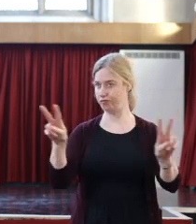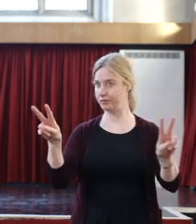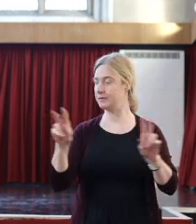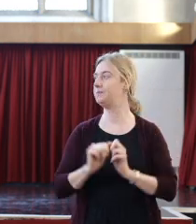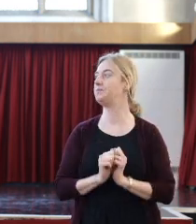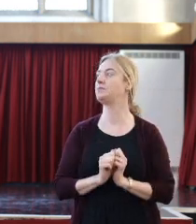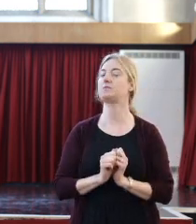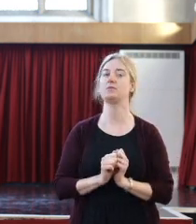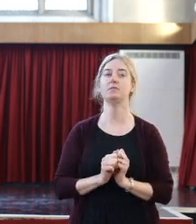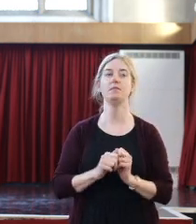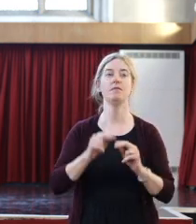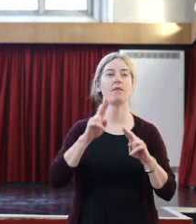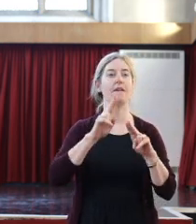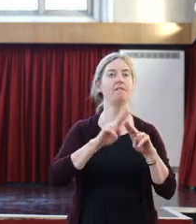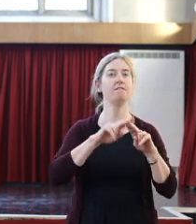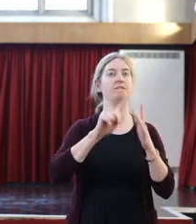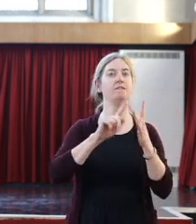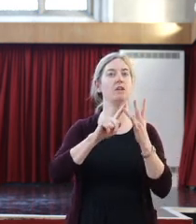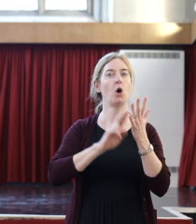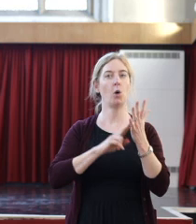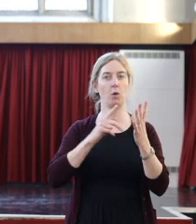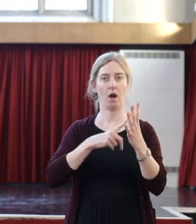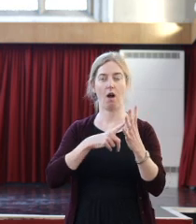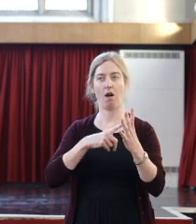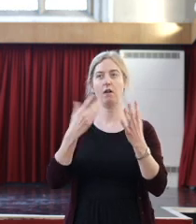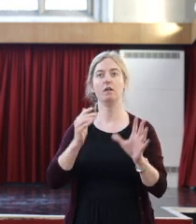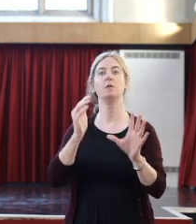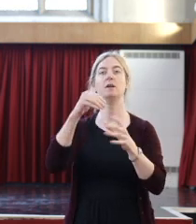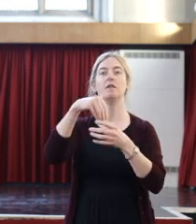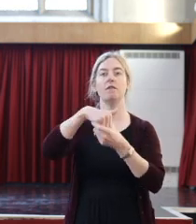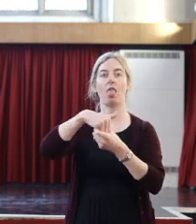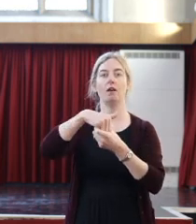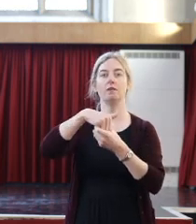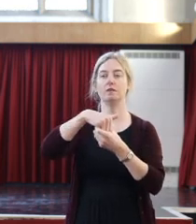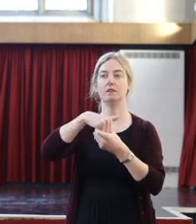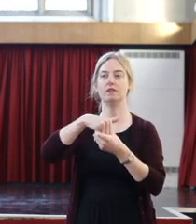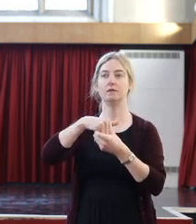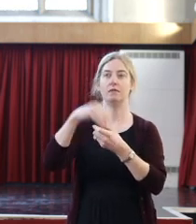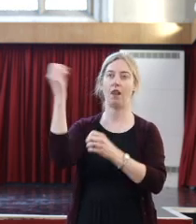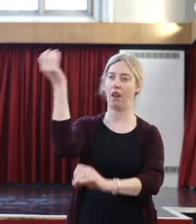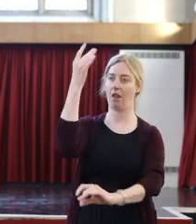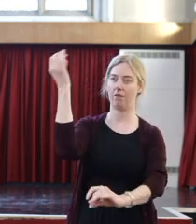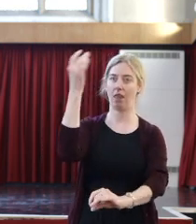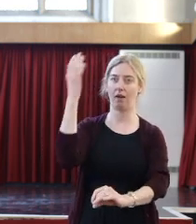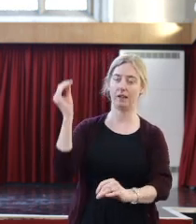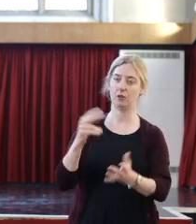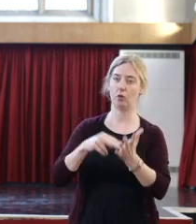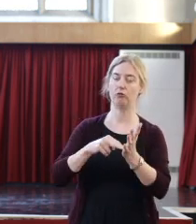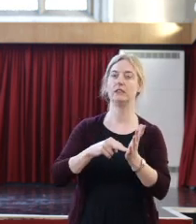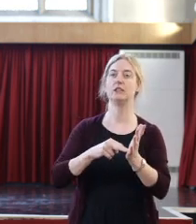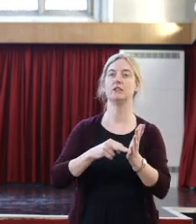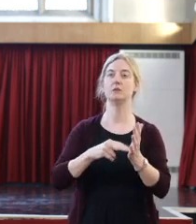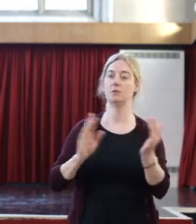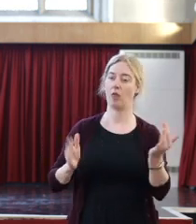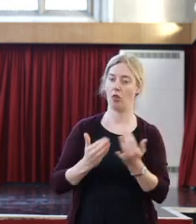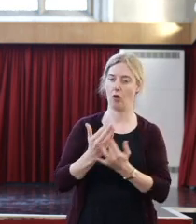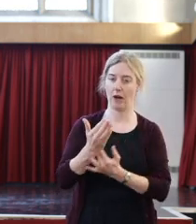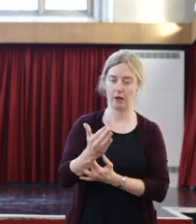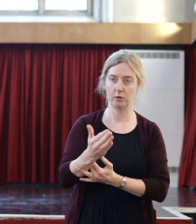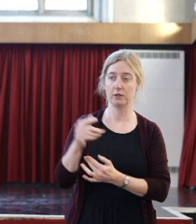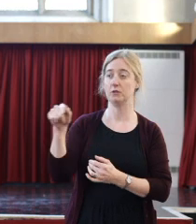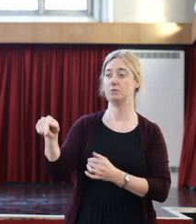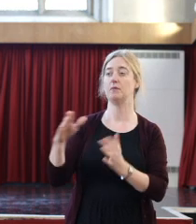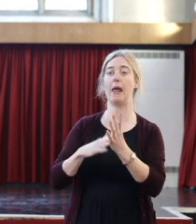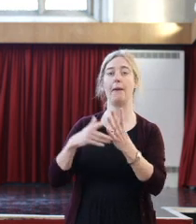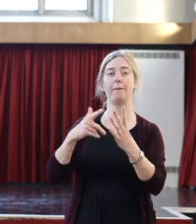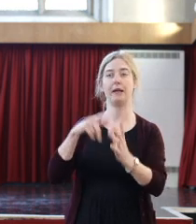Fiona, who's been heavily involved in Love Light Festival, Love Light Norwich, is a current MA